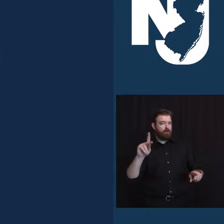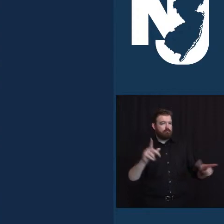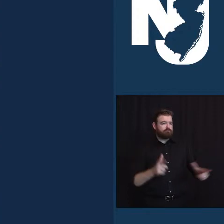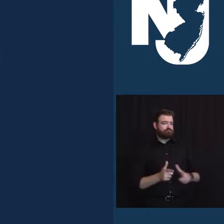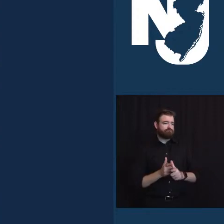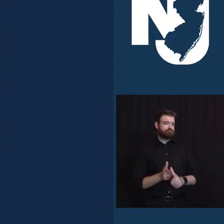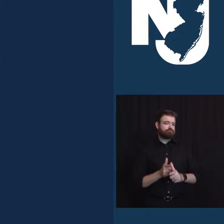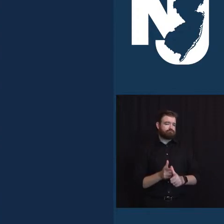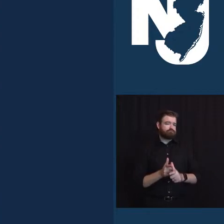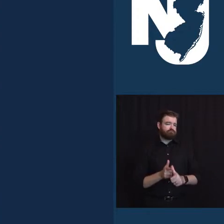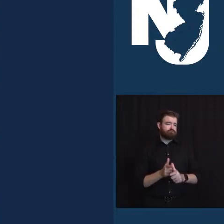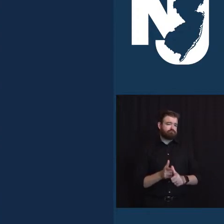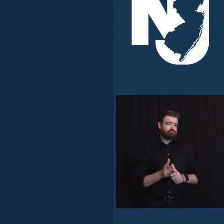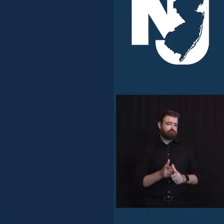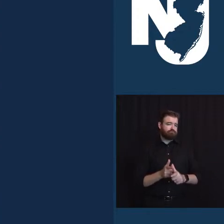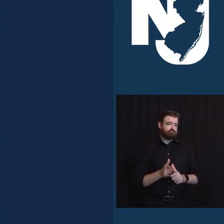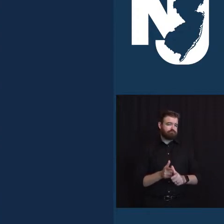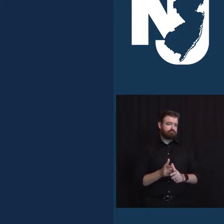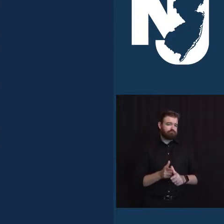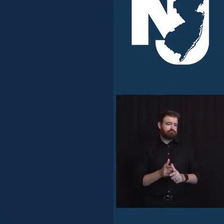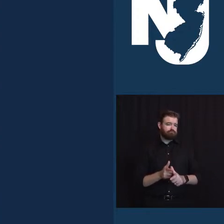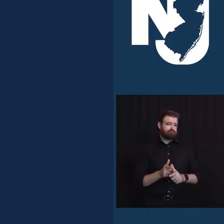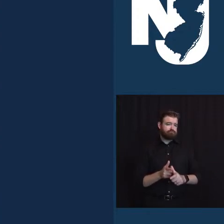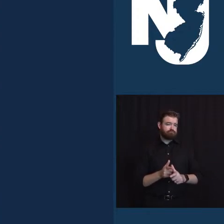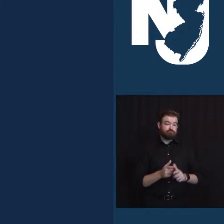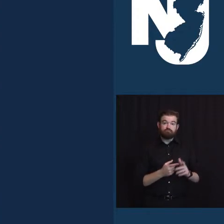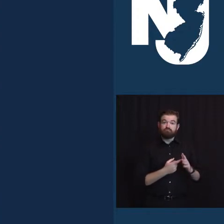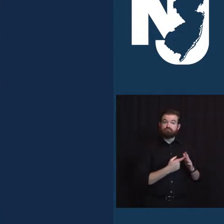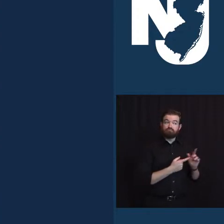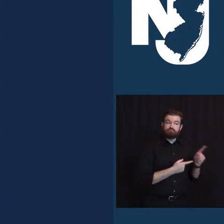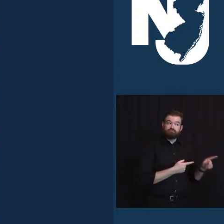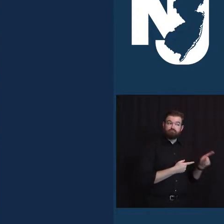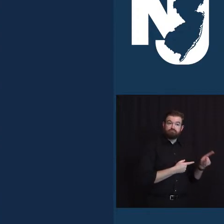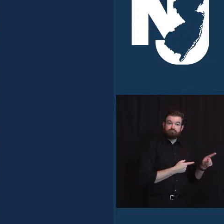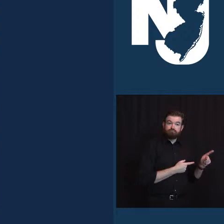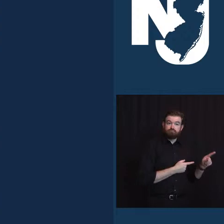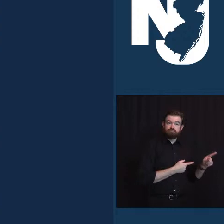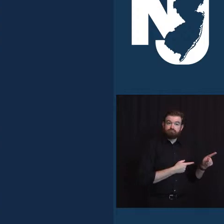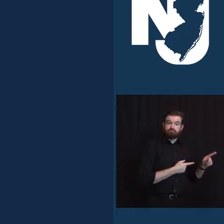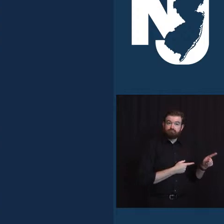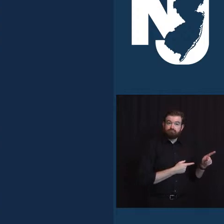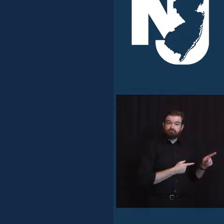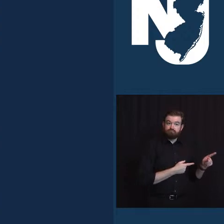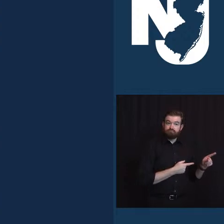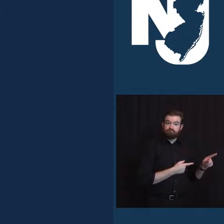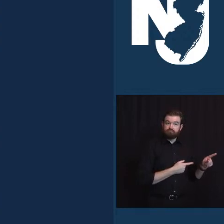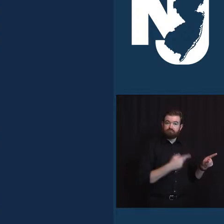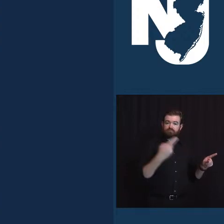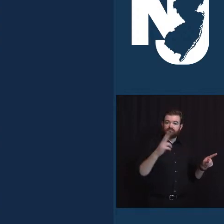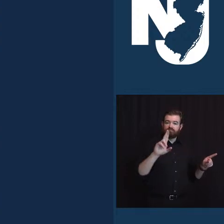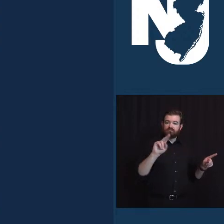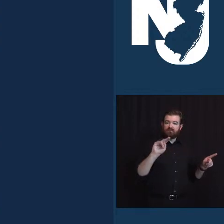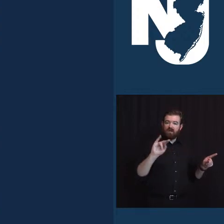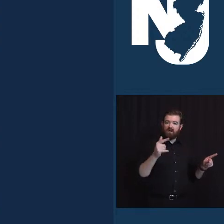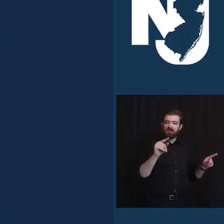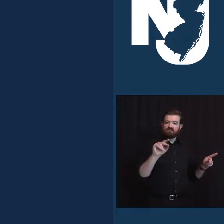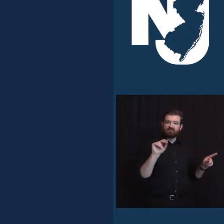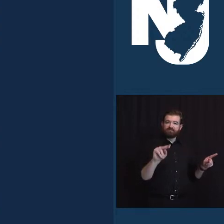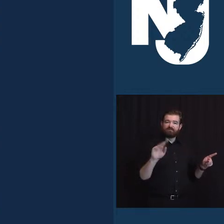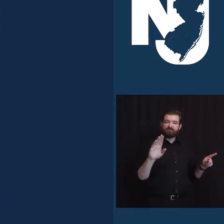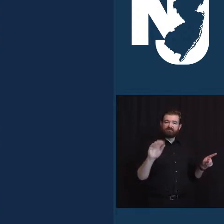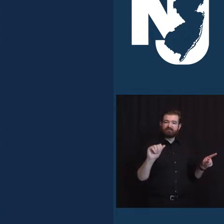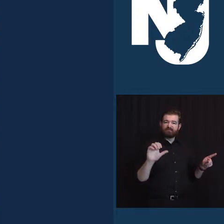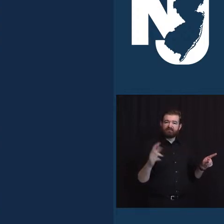City, capping a run that started in Huntington Beach, California. 84